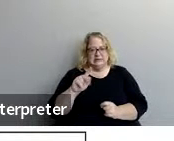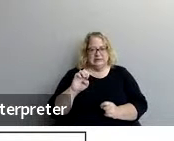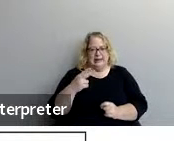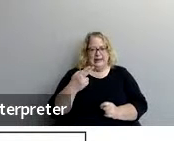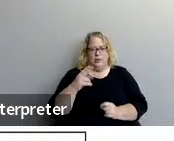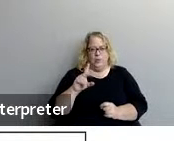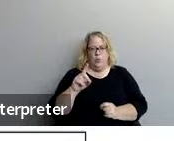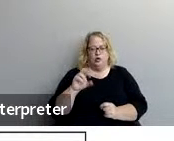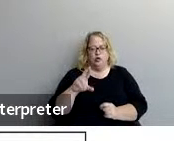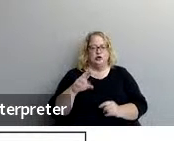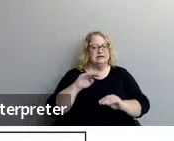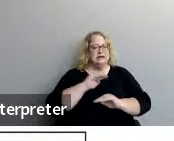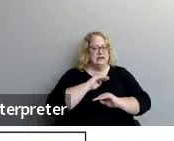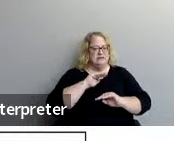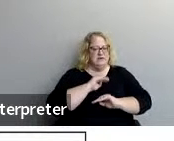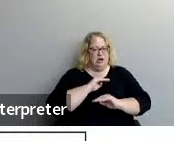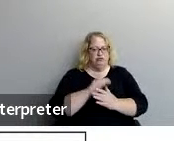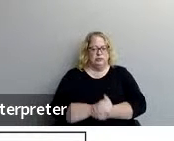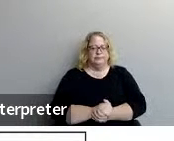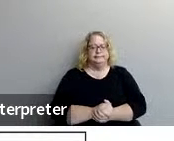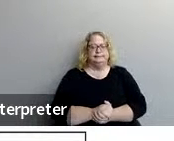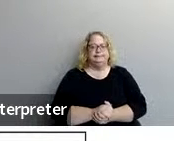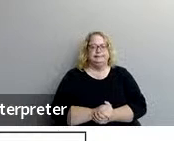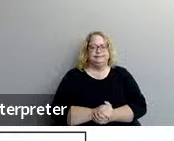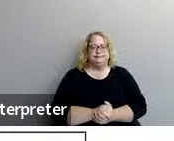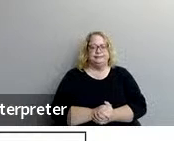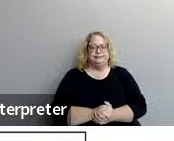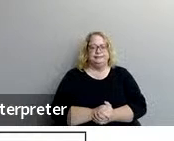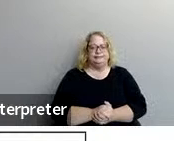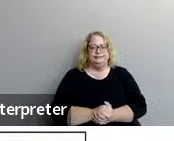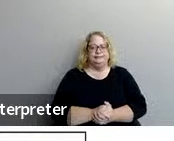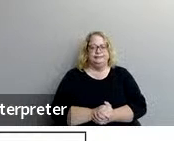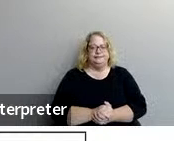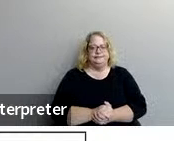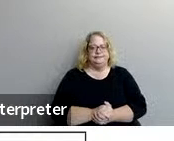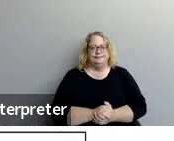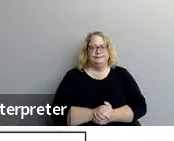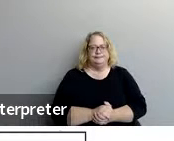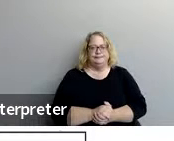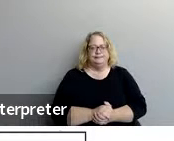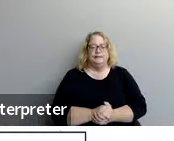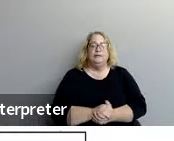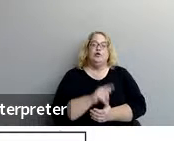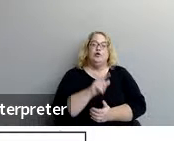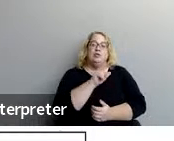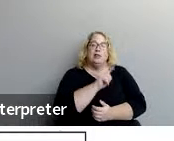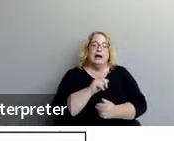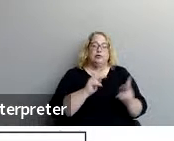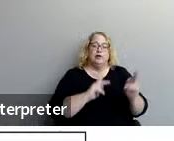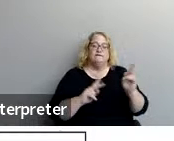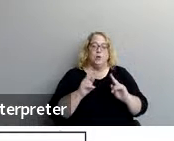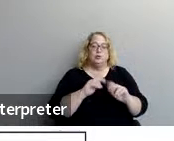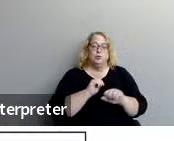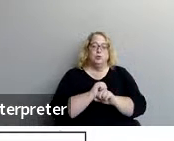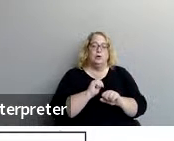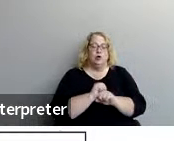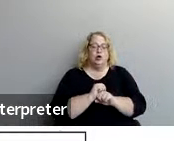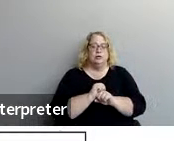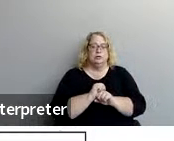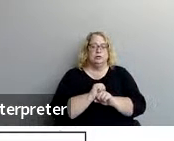with our library media program. So our library folks, we work to